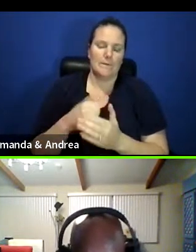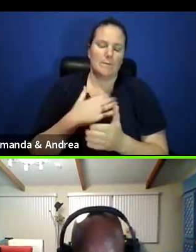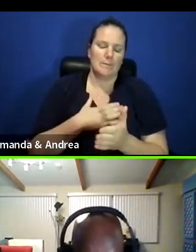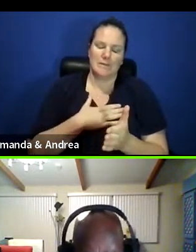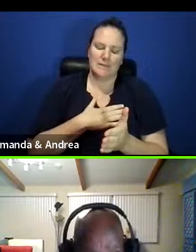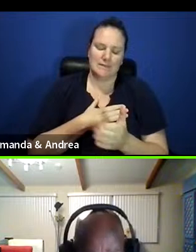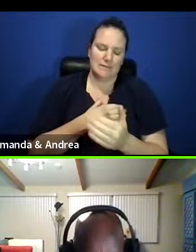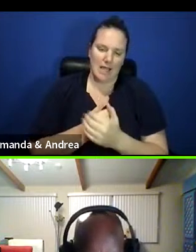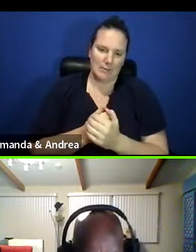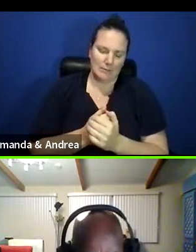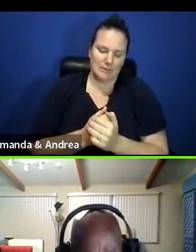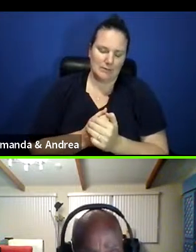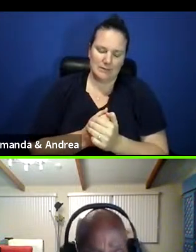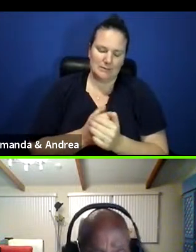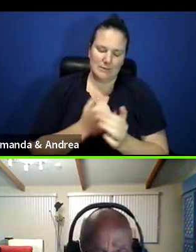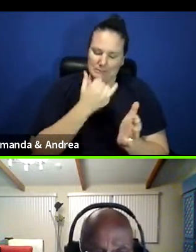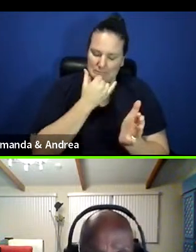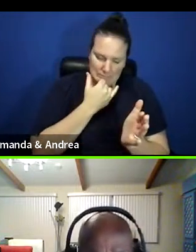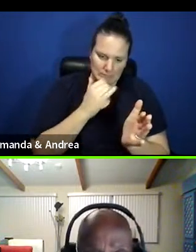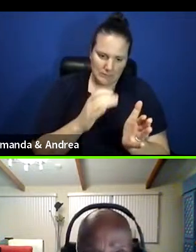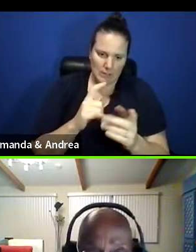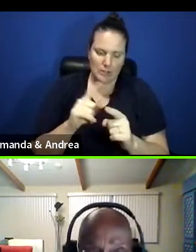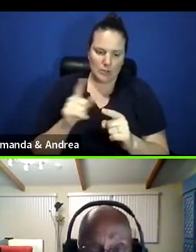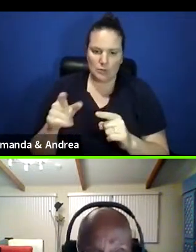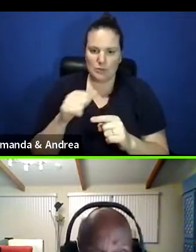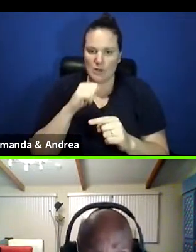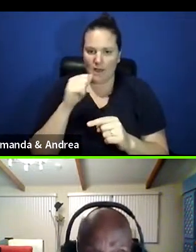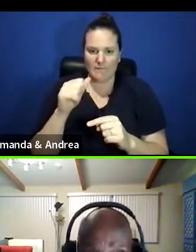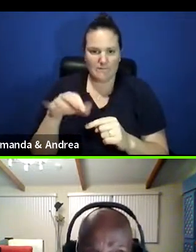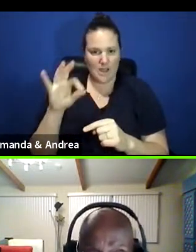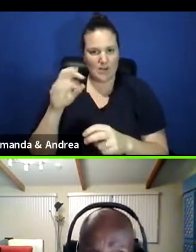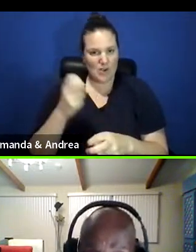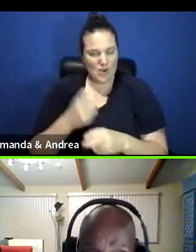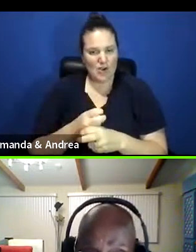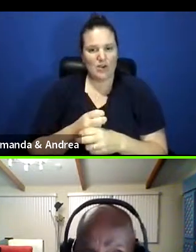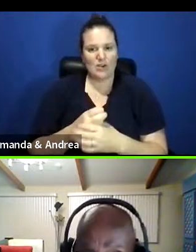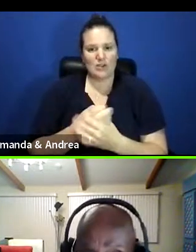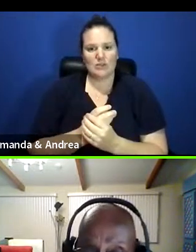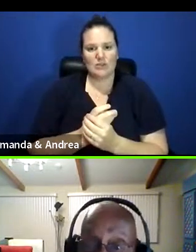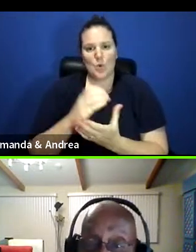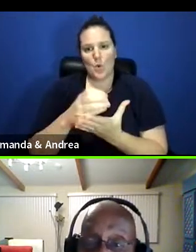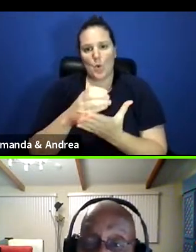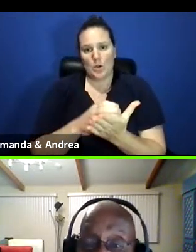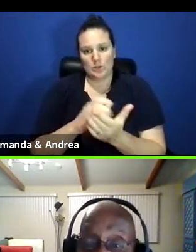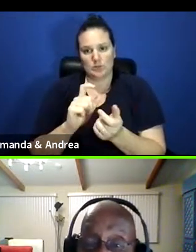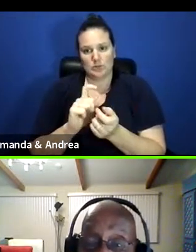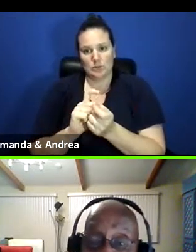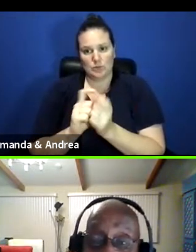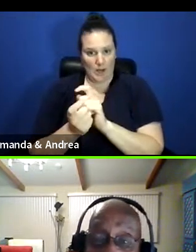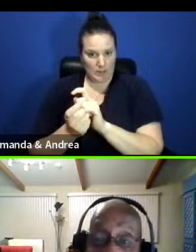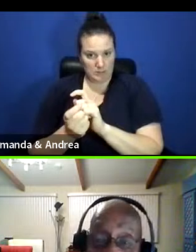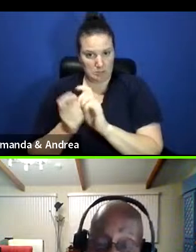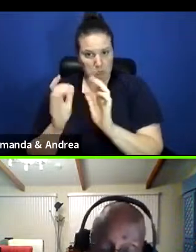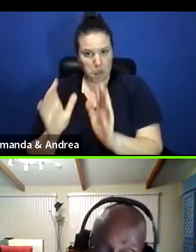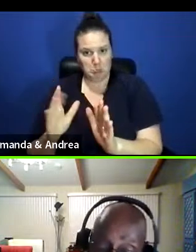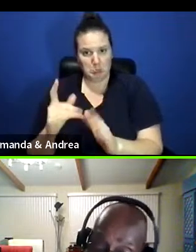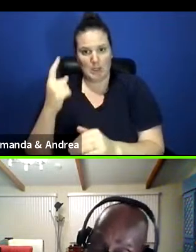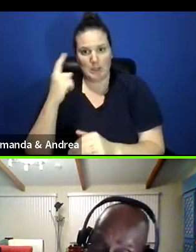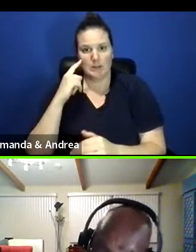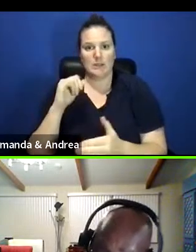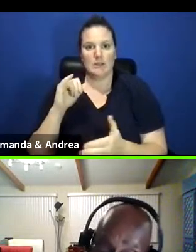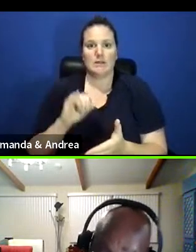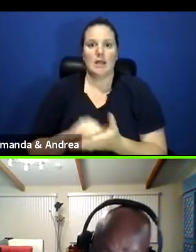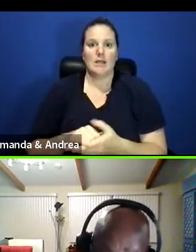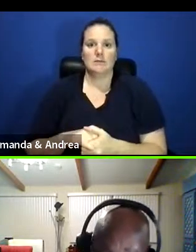I'm going to speak, and if I'm wrong, you didn't find it that difficult to course correct. And I think that